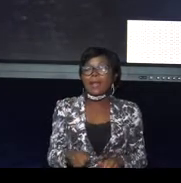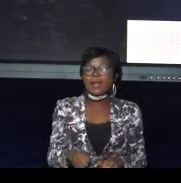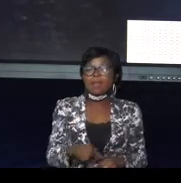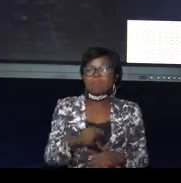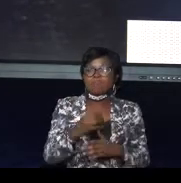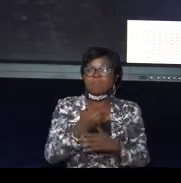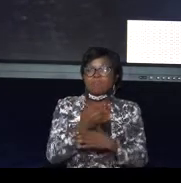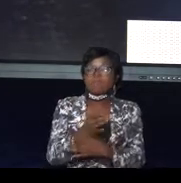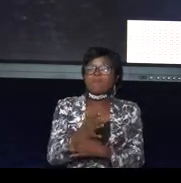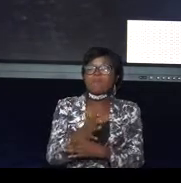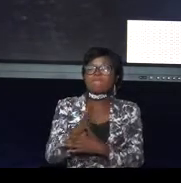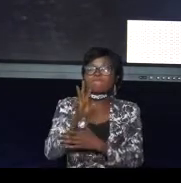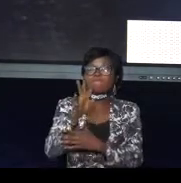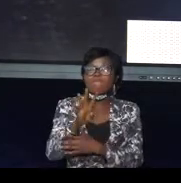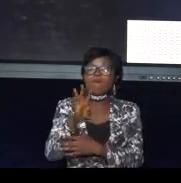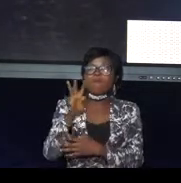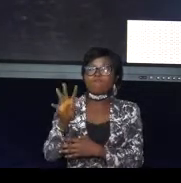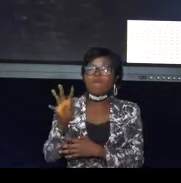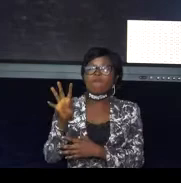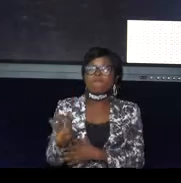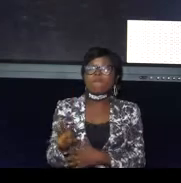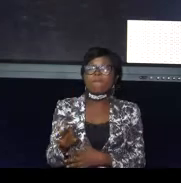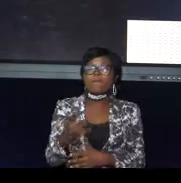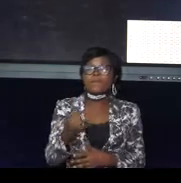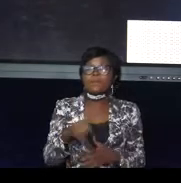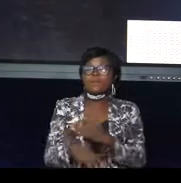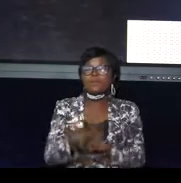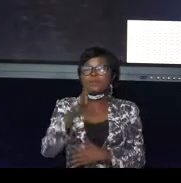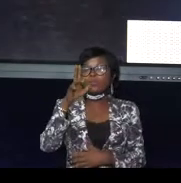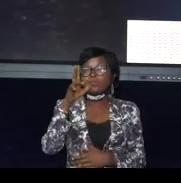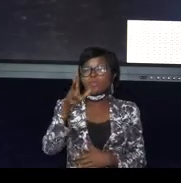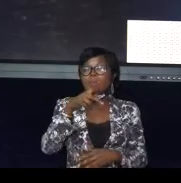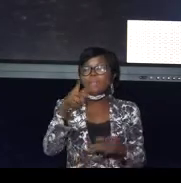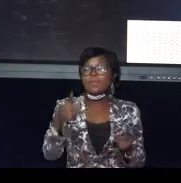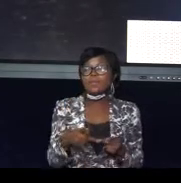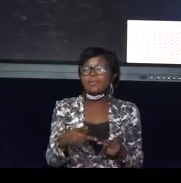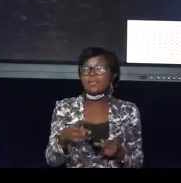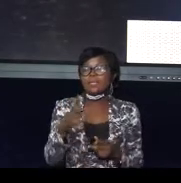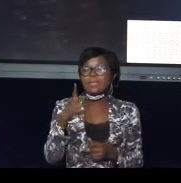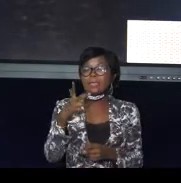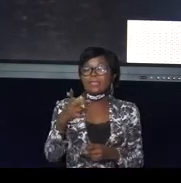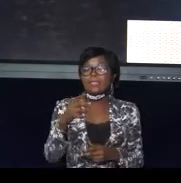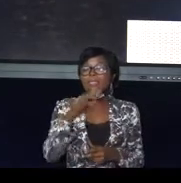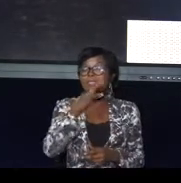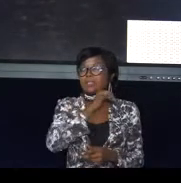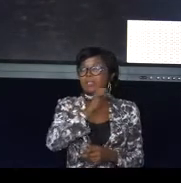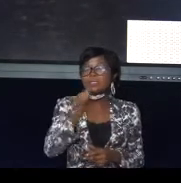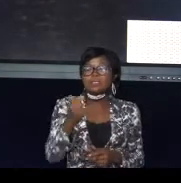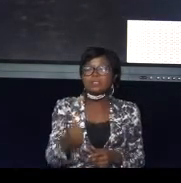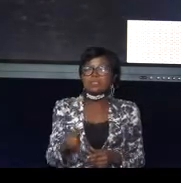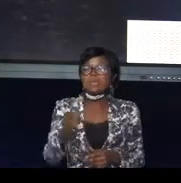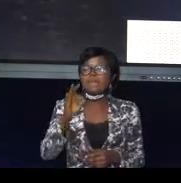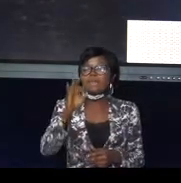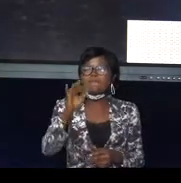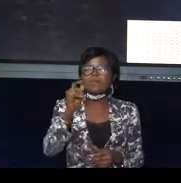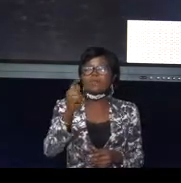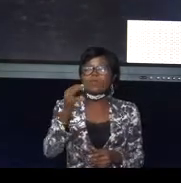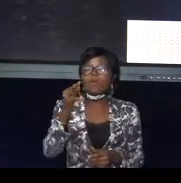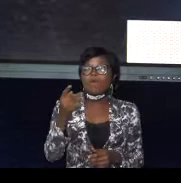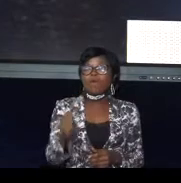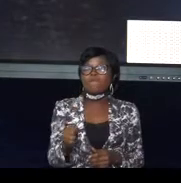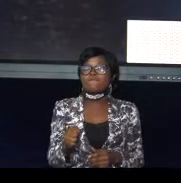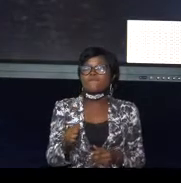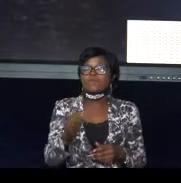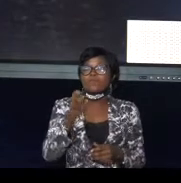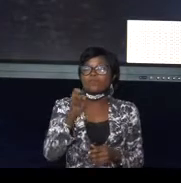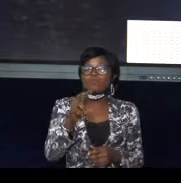4, 4. And I have 4 in 3 places. Automatically, 3 is also a factor of 12 because if 4 is a factor of 12, so you can see